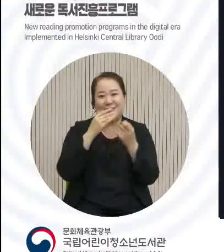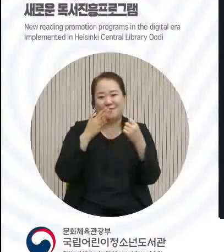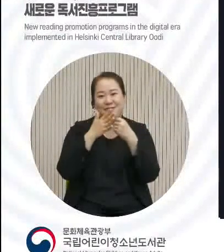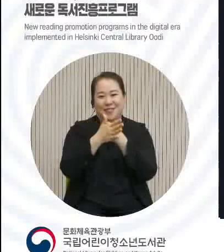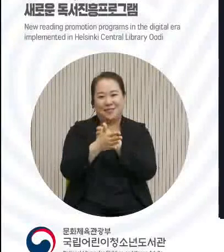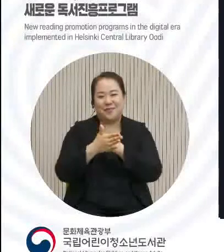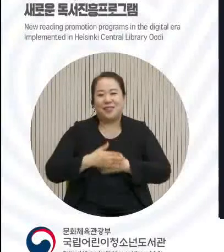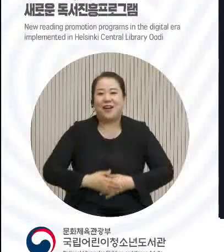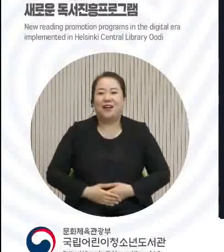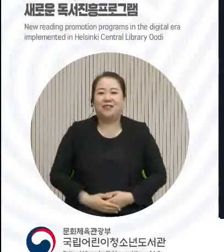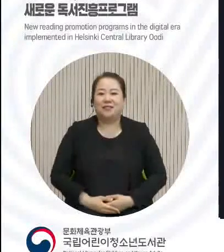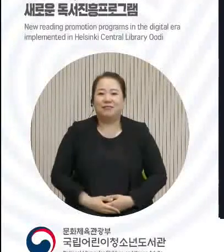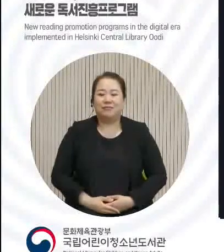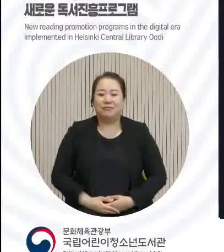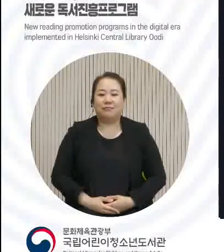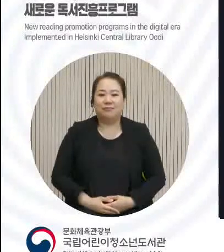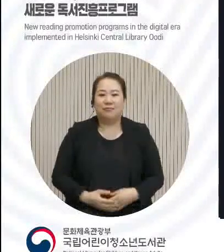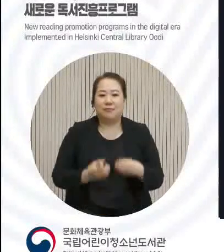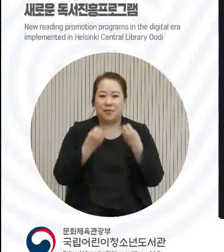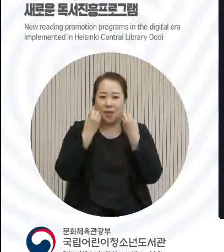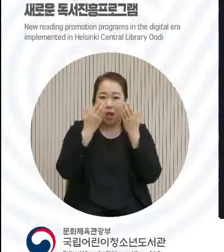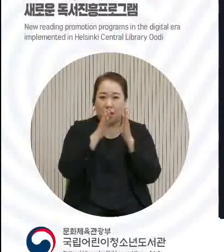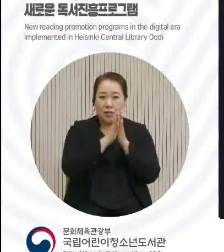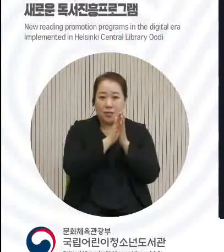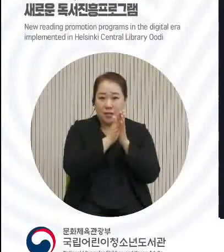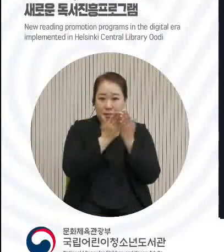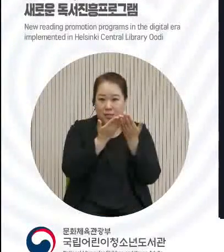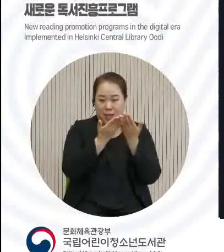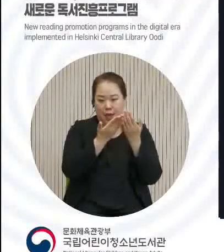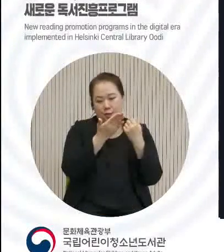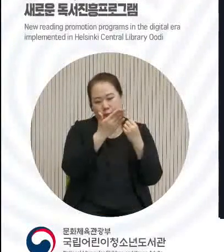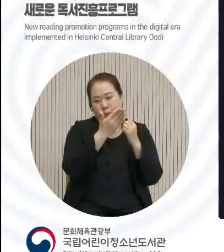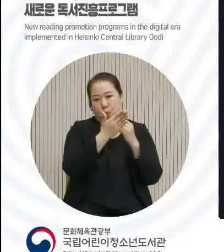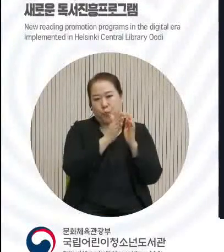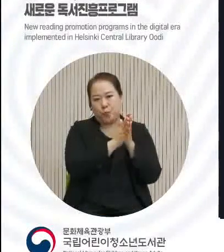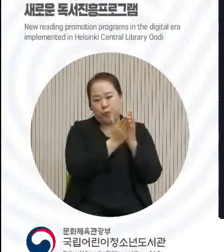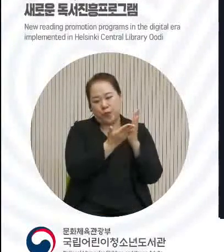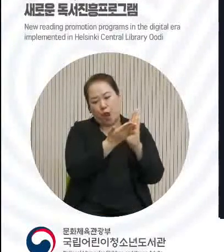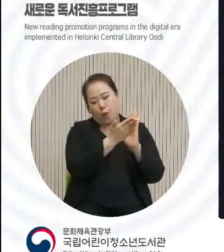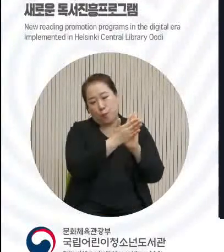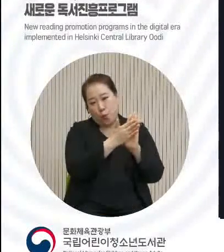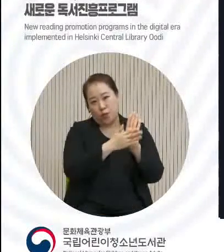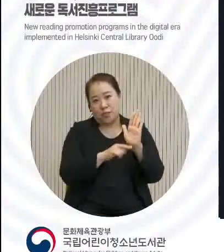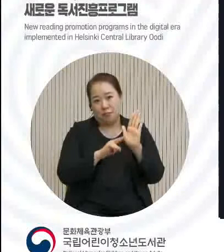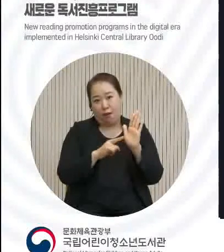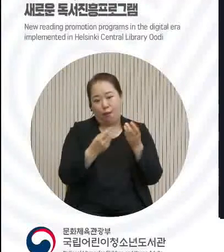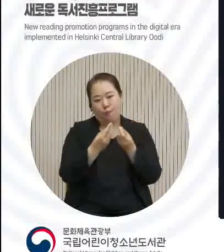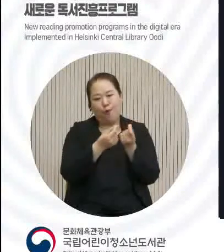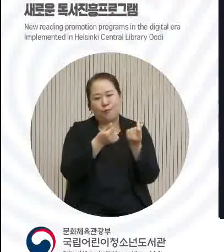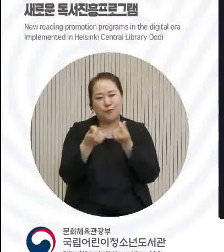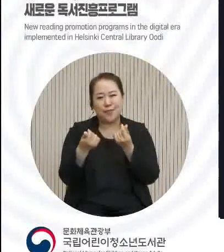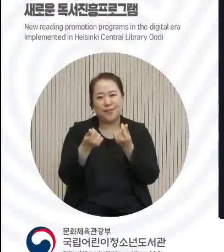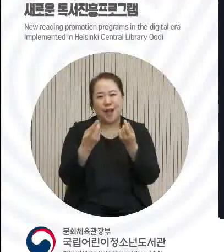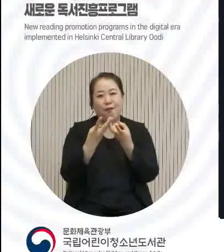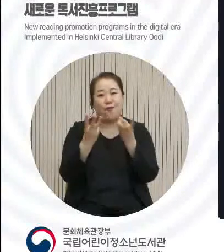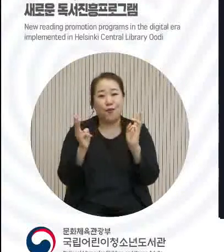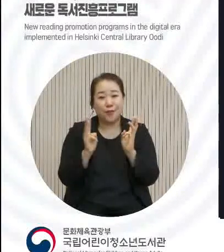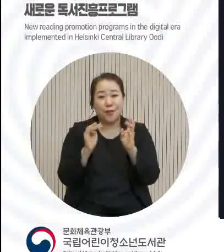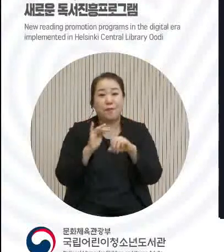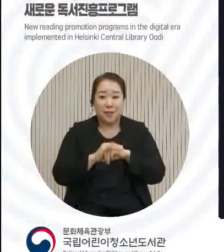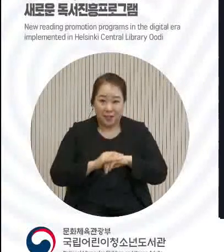New covers for a book is a similar kind of artistic workshop with digital and graphic design in its